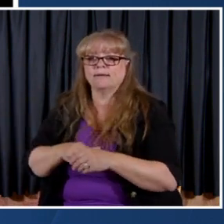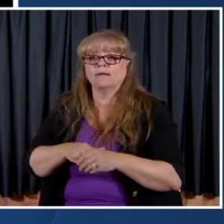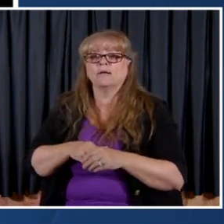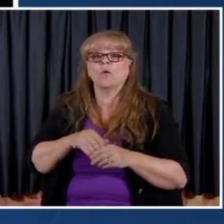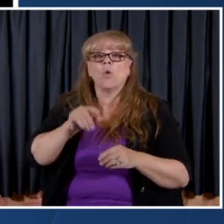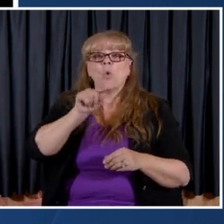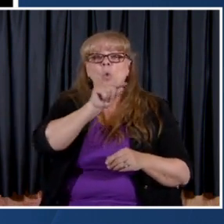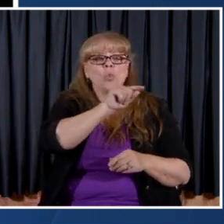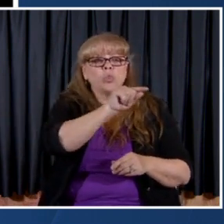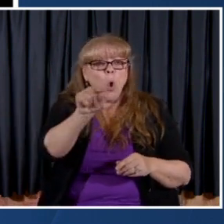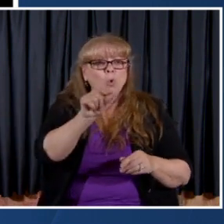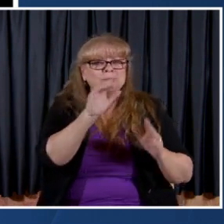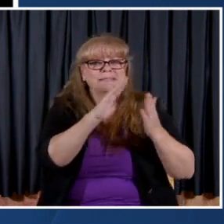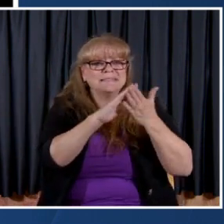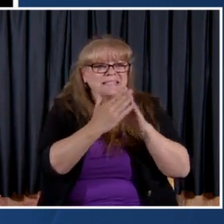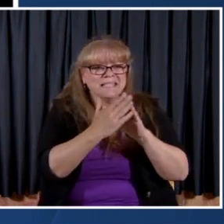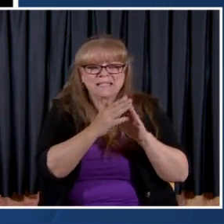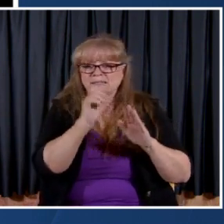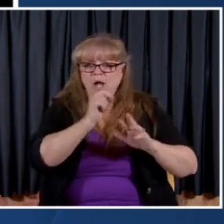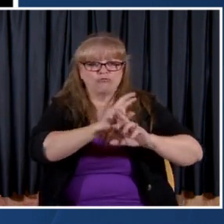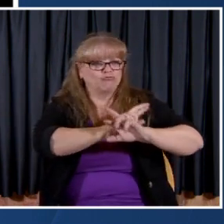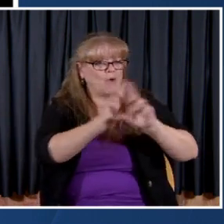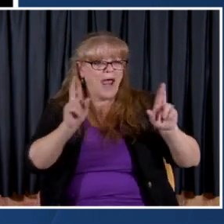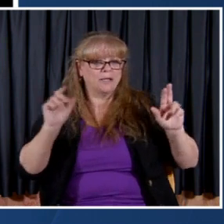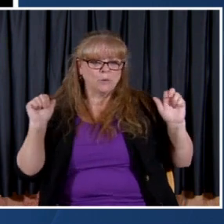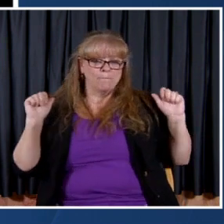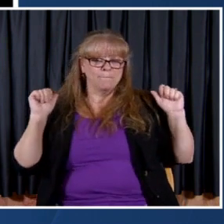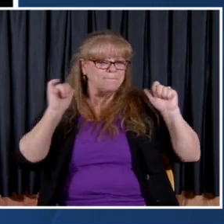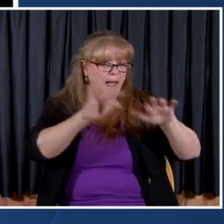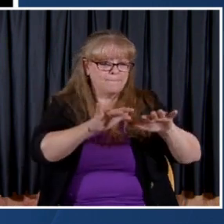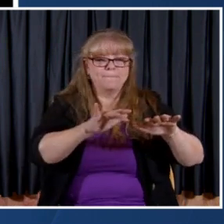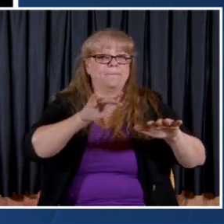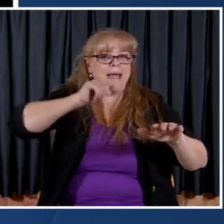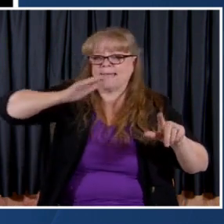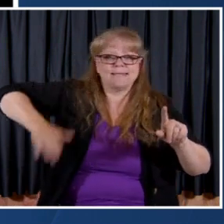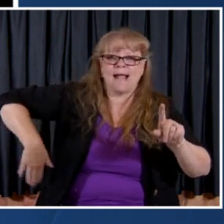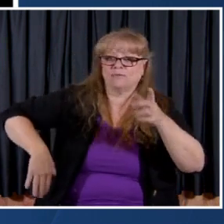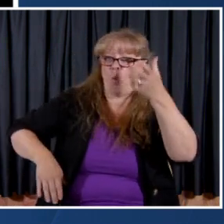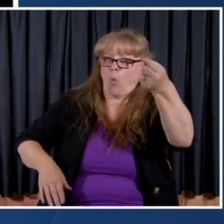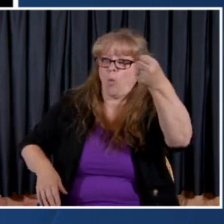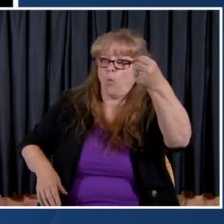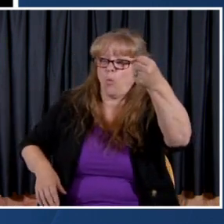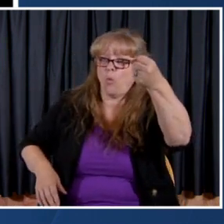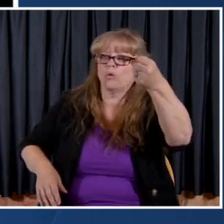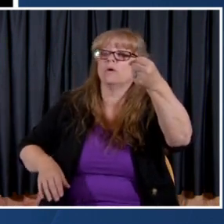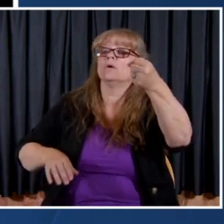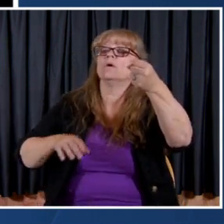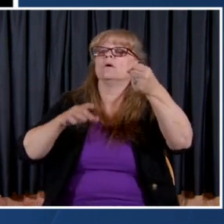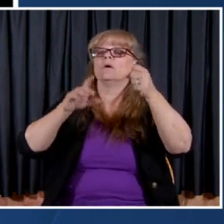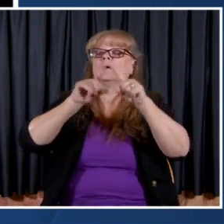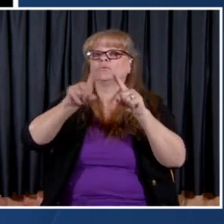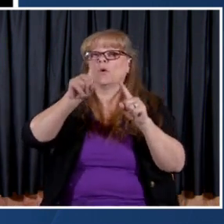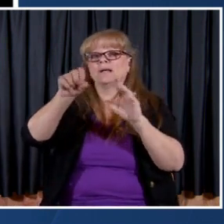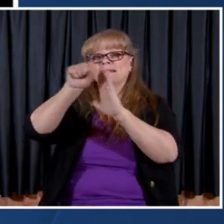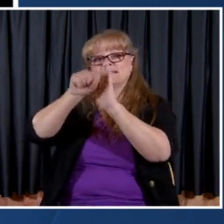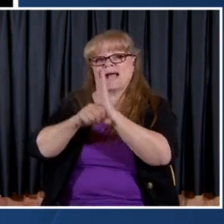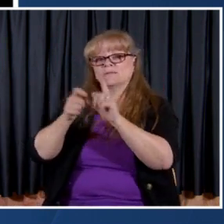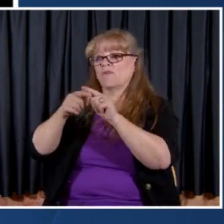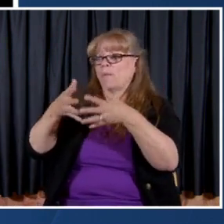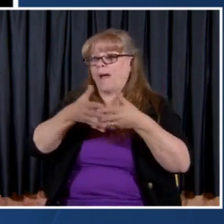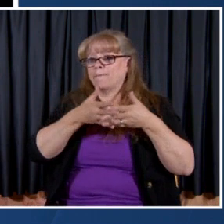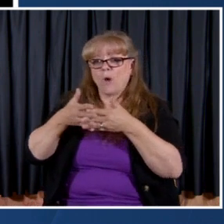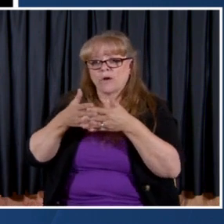across the country, or across the world. I want to thank all of you for joining us in this digital press conference. We'll be back in person. We aim to